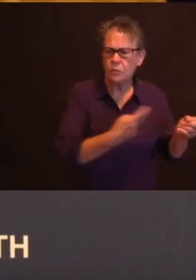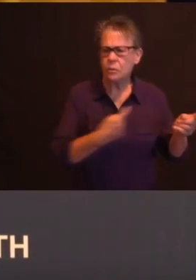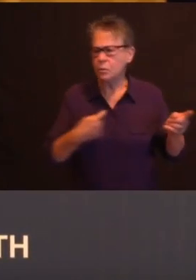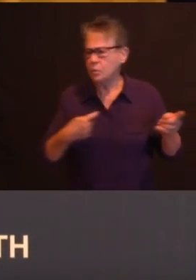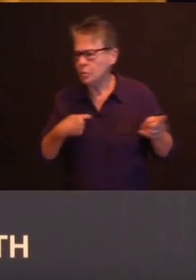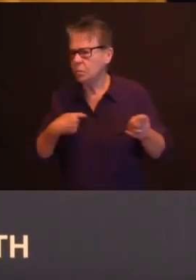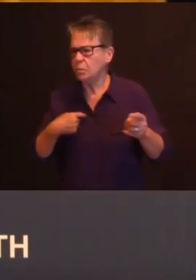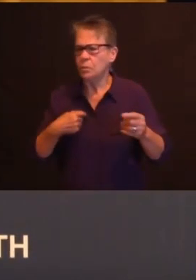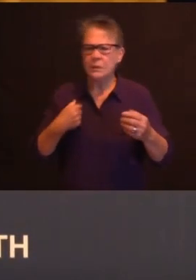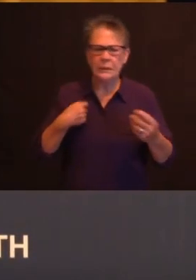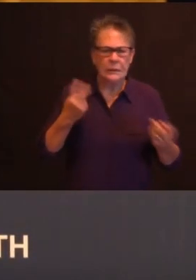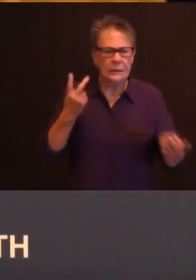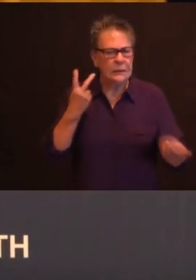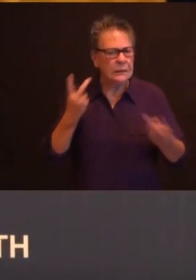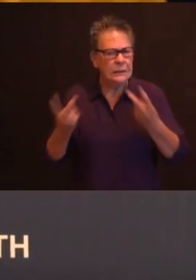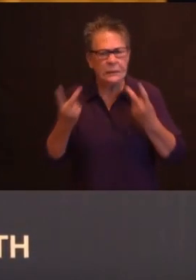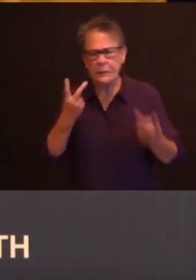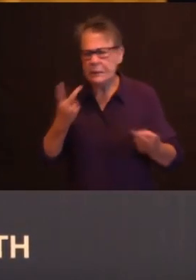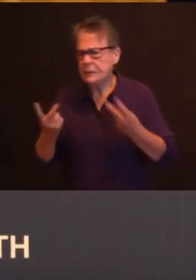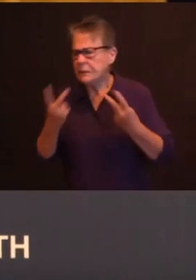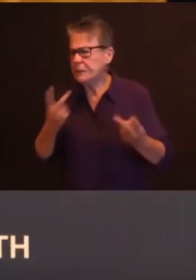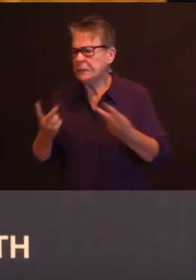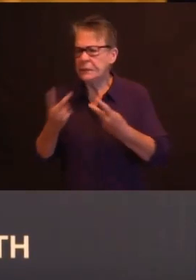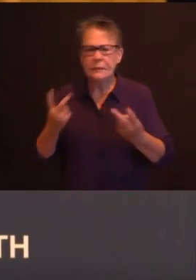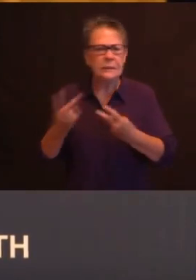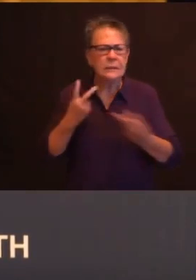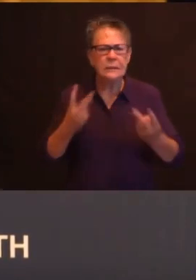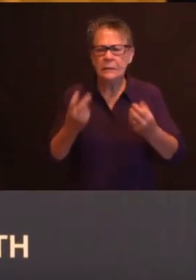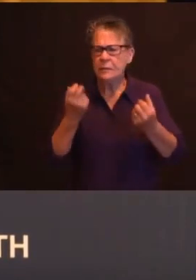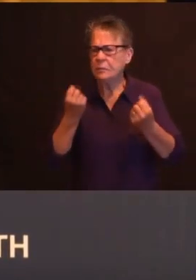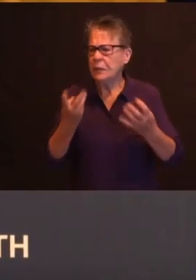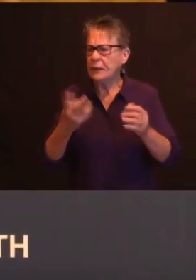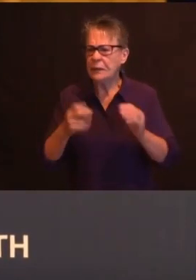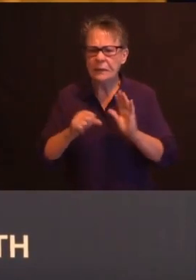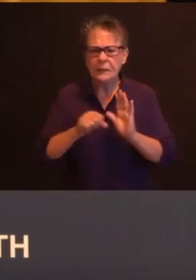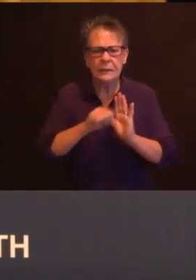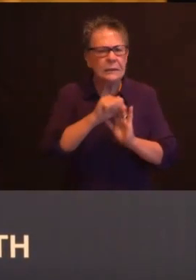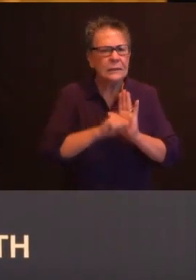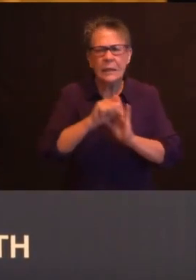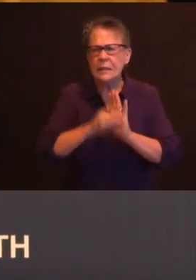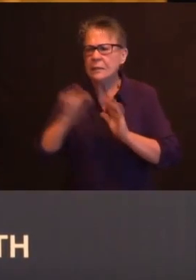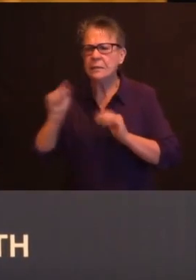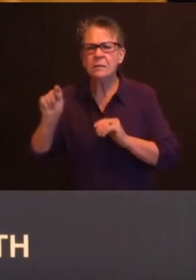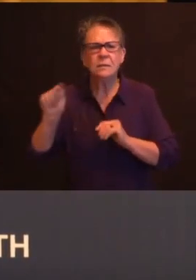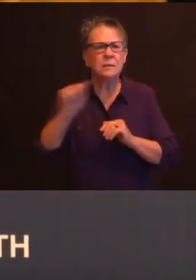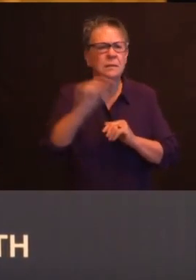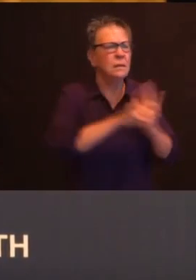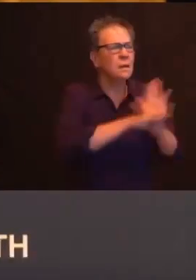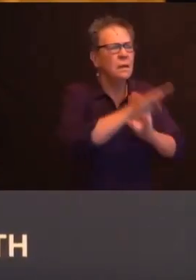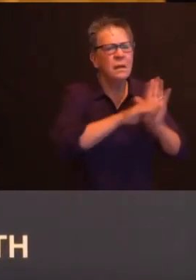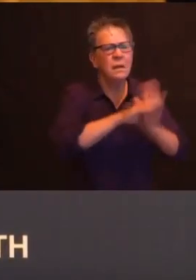to explode in other states that we've mentioned.